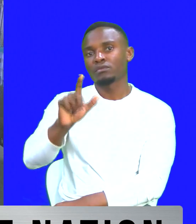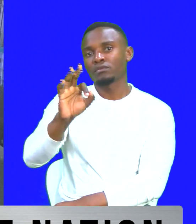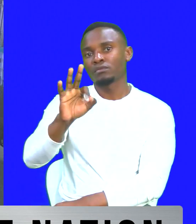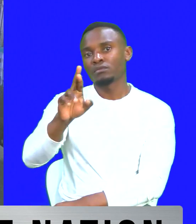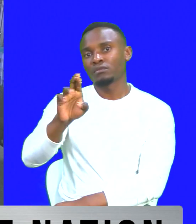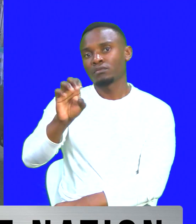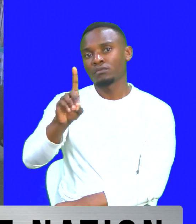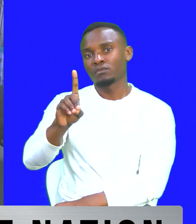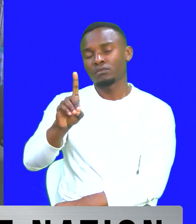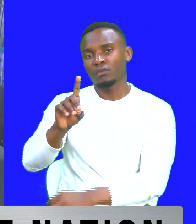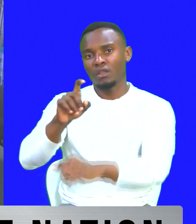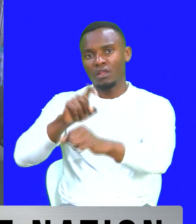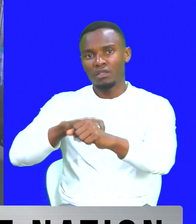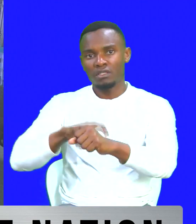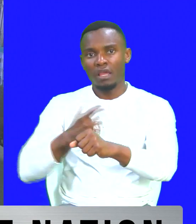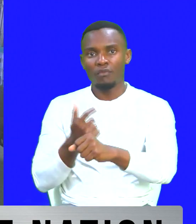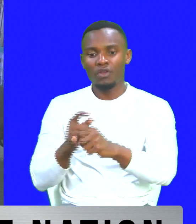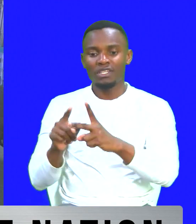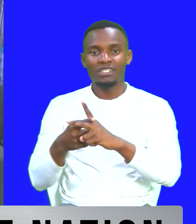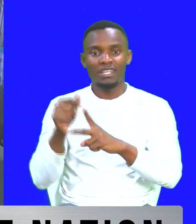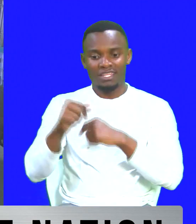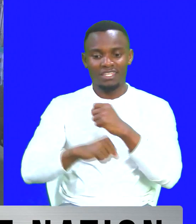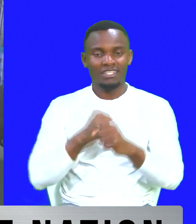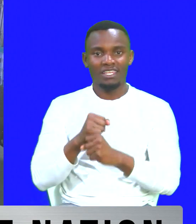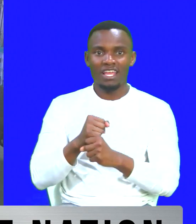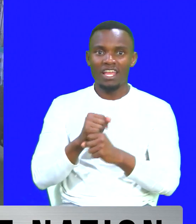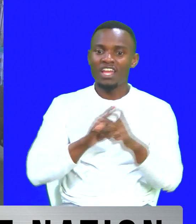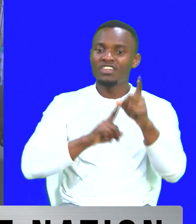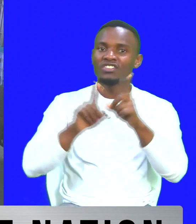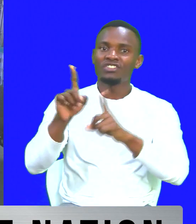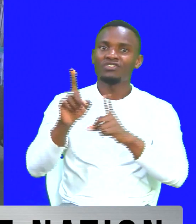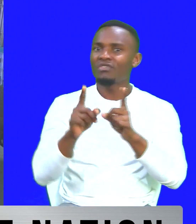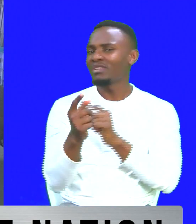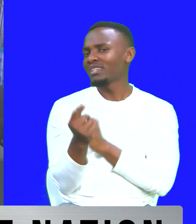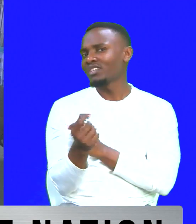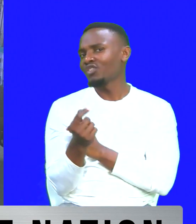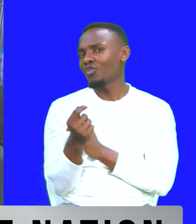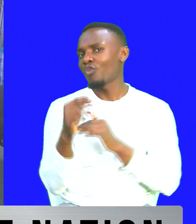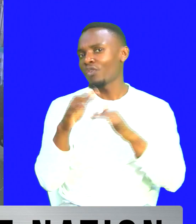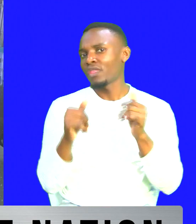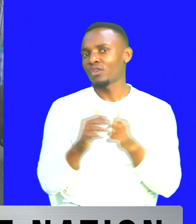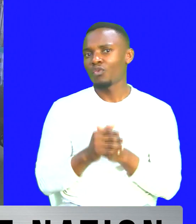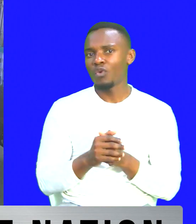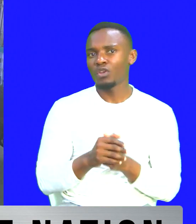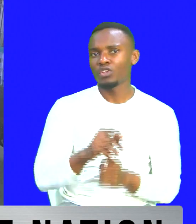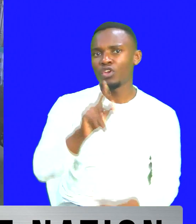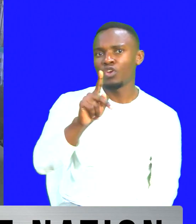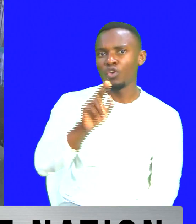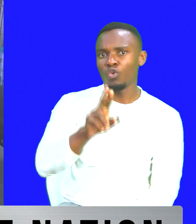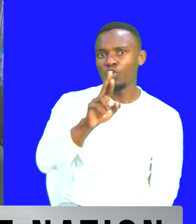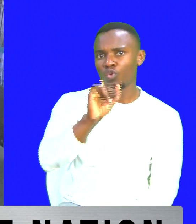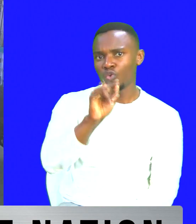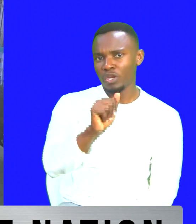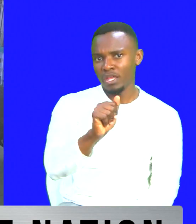of this year, he made less trips outside than Moses Kuria. Yeah, someone would have argued that Moses Kuria, to